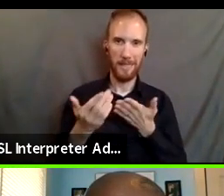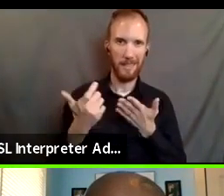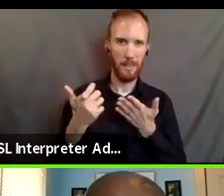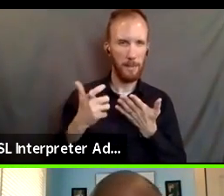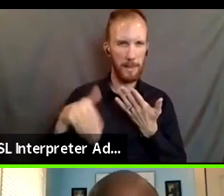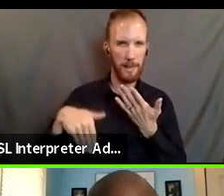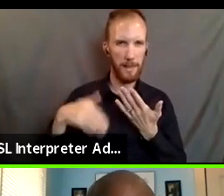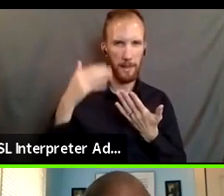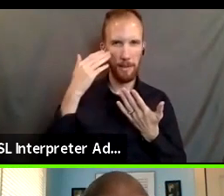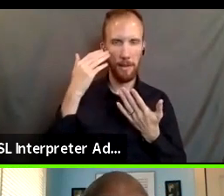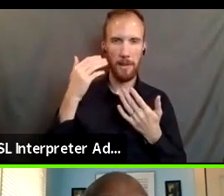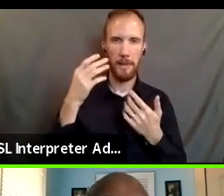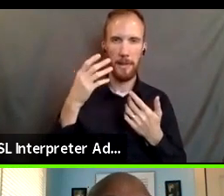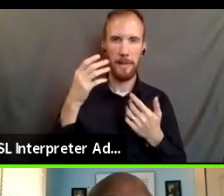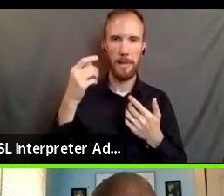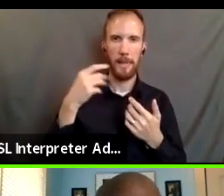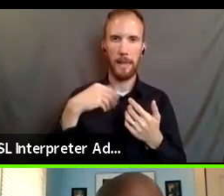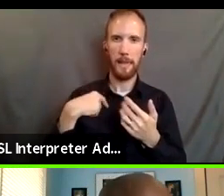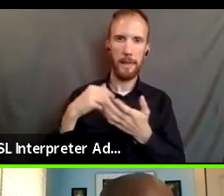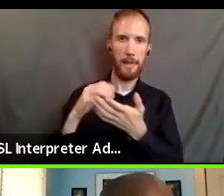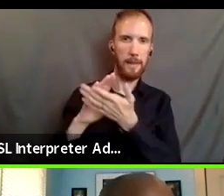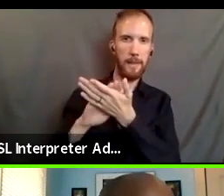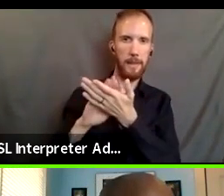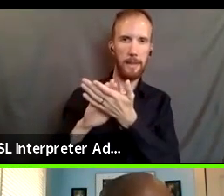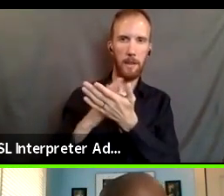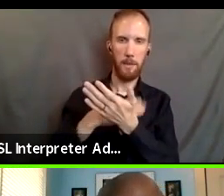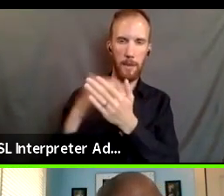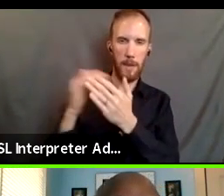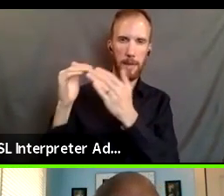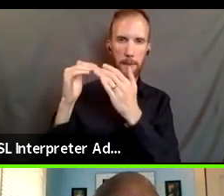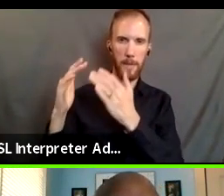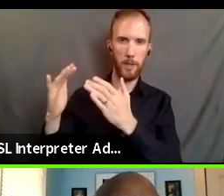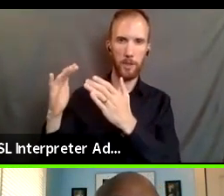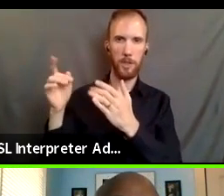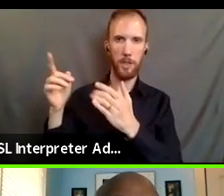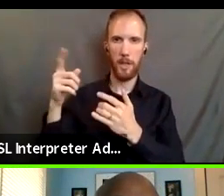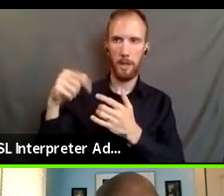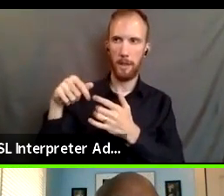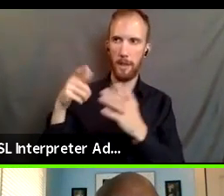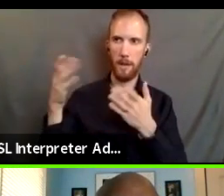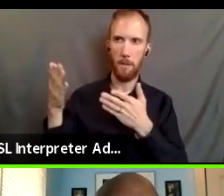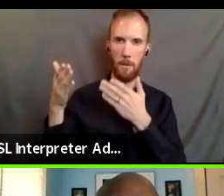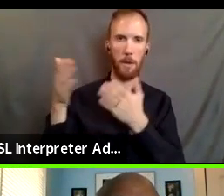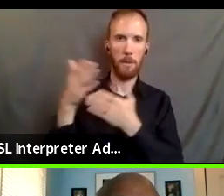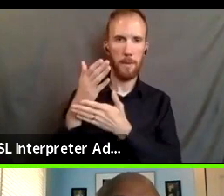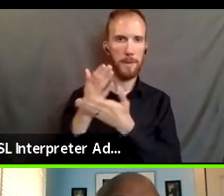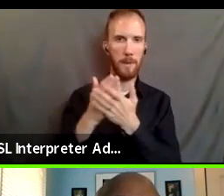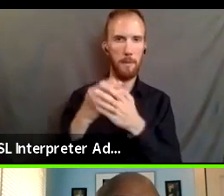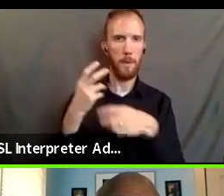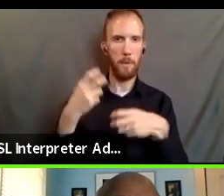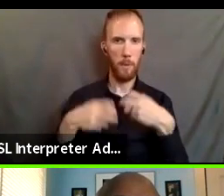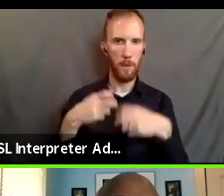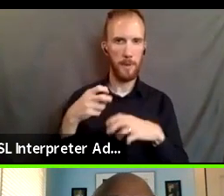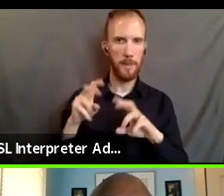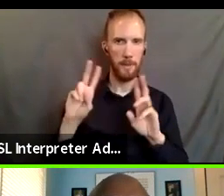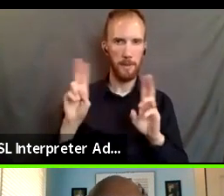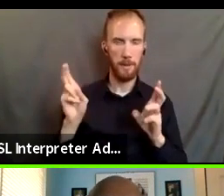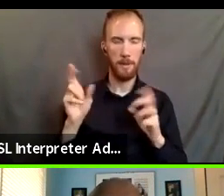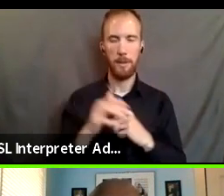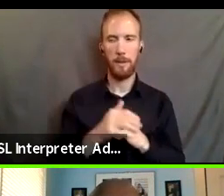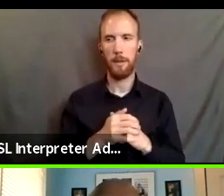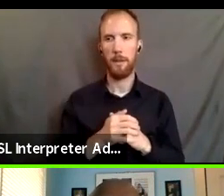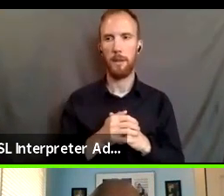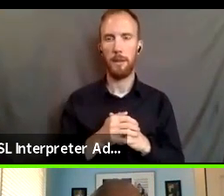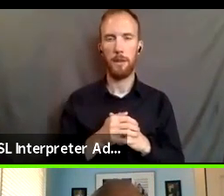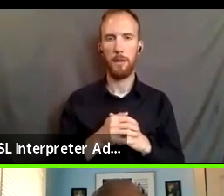and and i commend my colleagues also for let's say bringing up some of those issues because we we shouldn't let's say take a